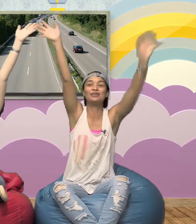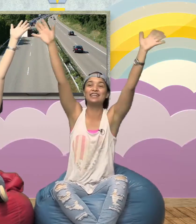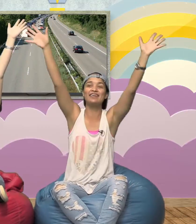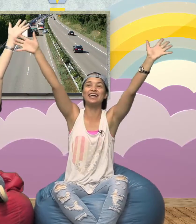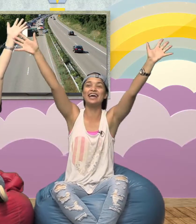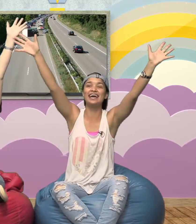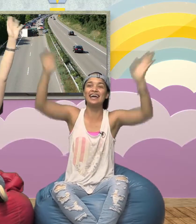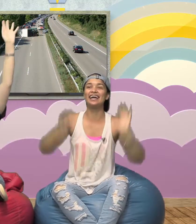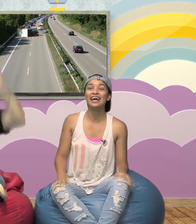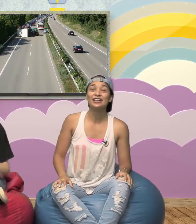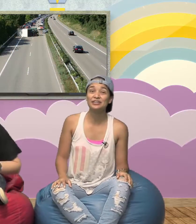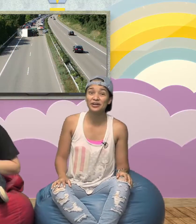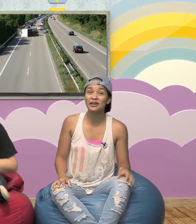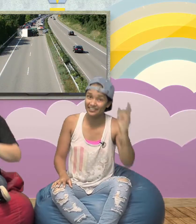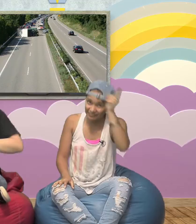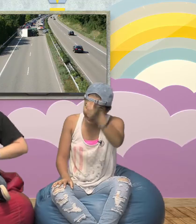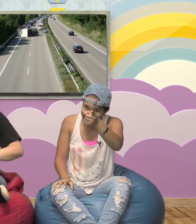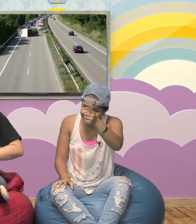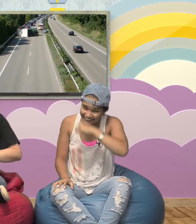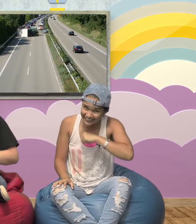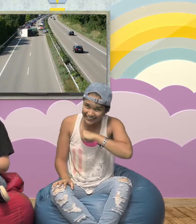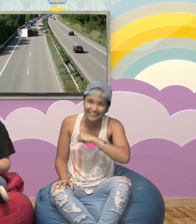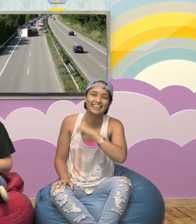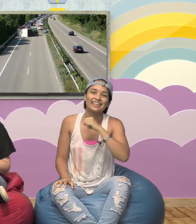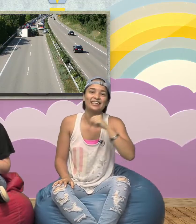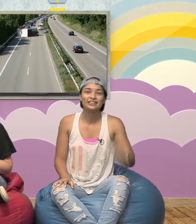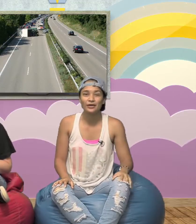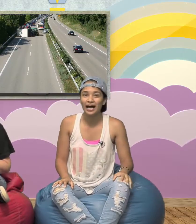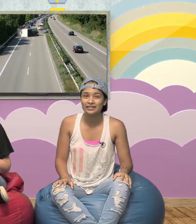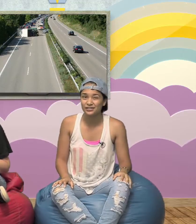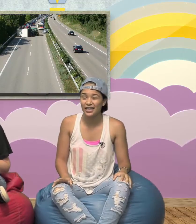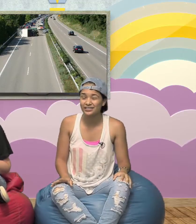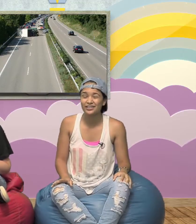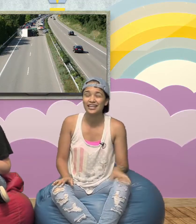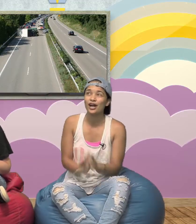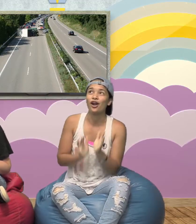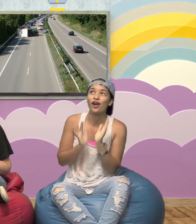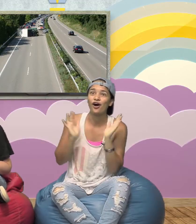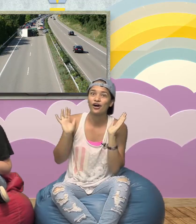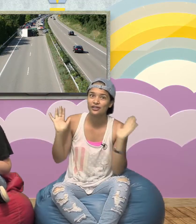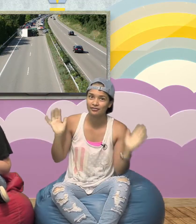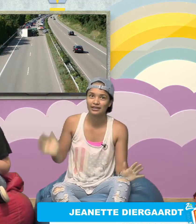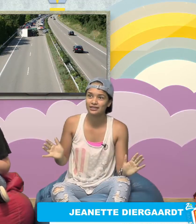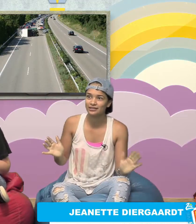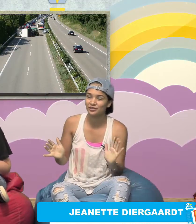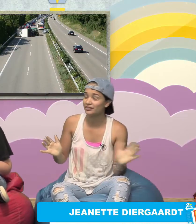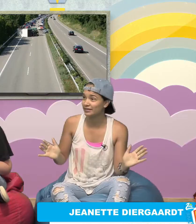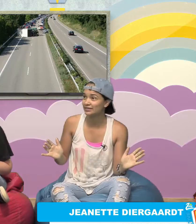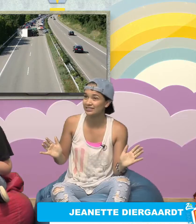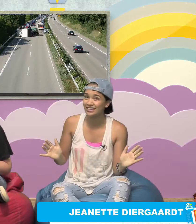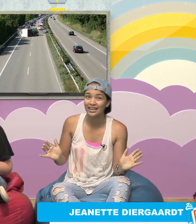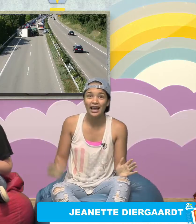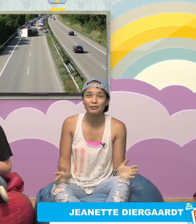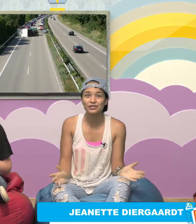Road safety during the festive season. So guys, as you guys know, there's like a lot of accidents during